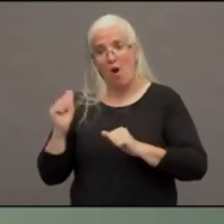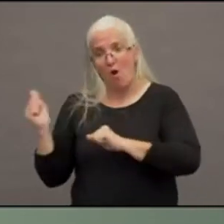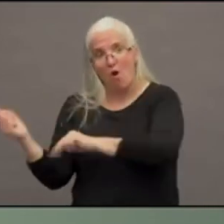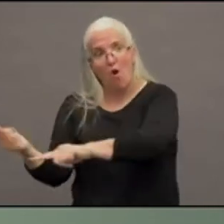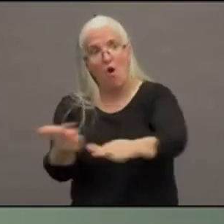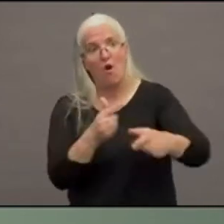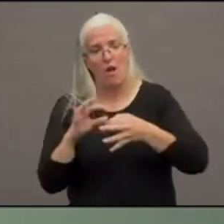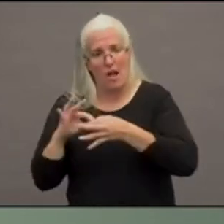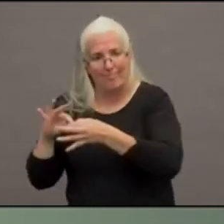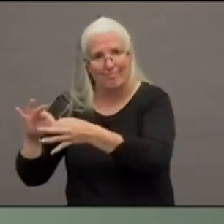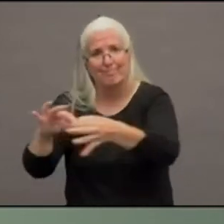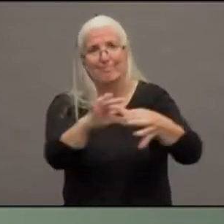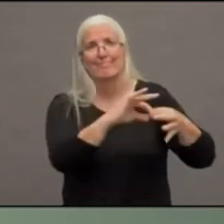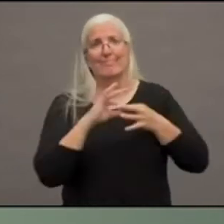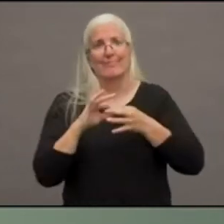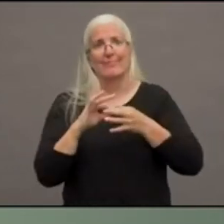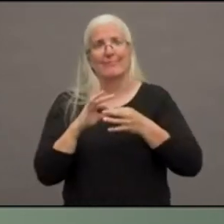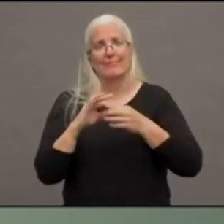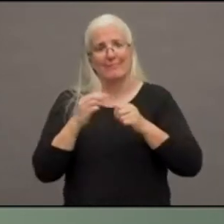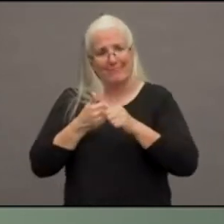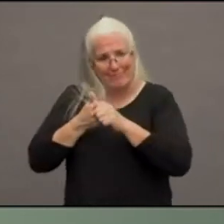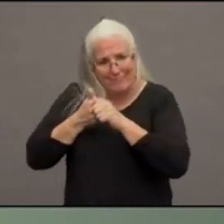a uniform, consistent,